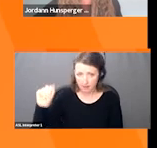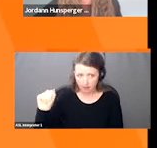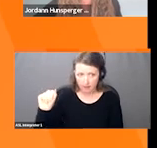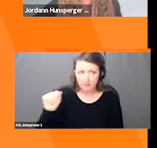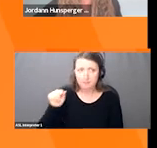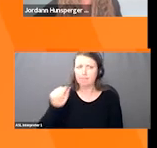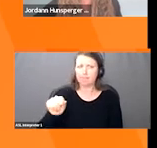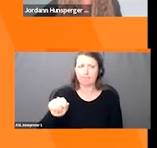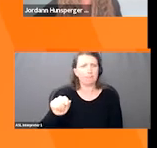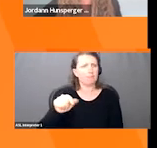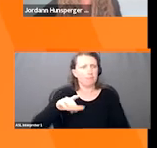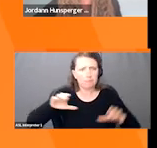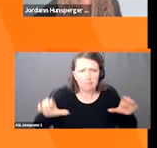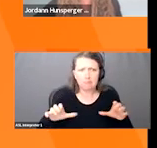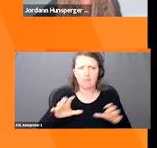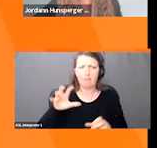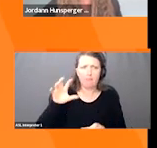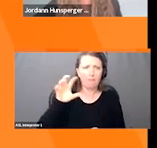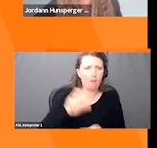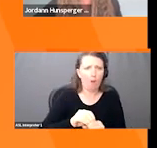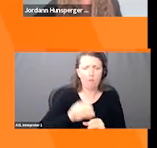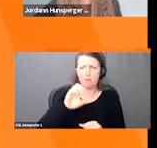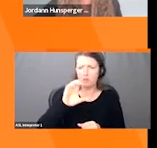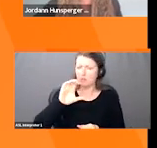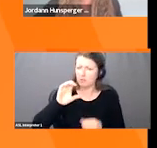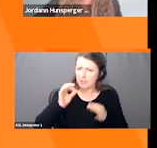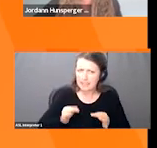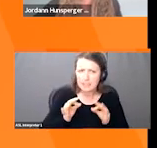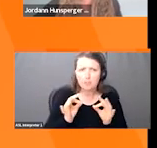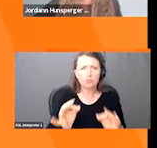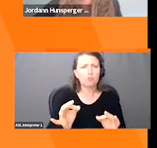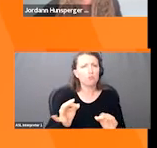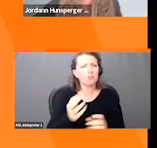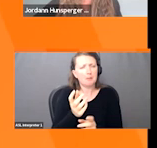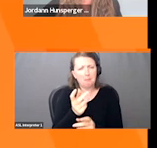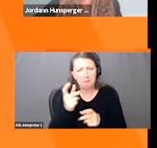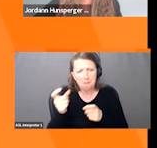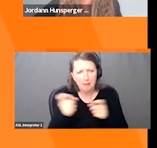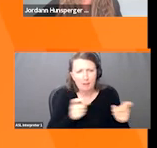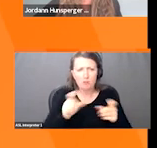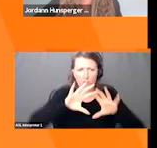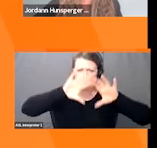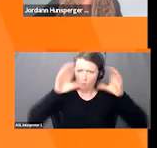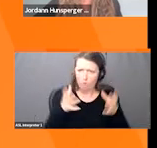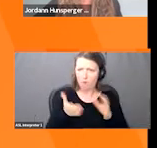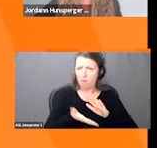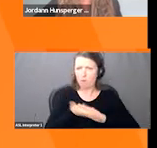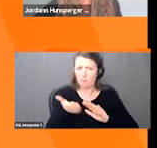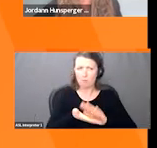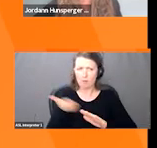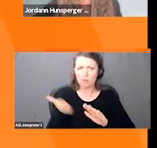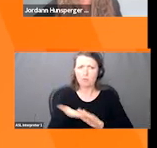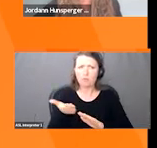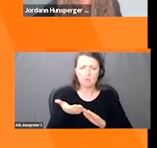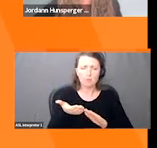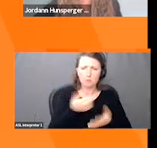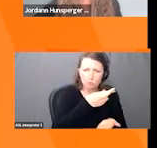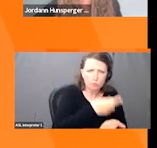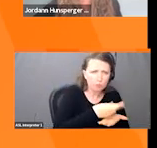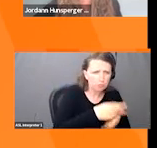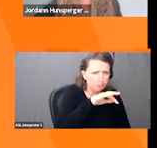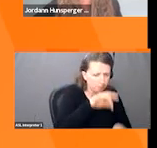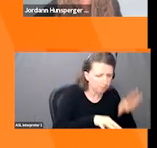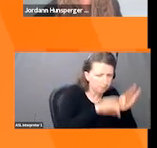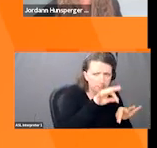resources, planning, implementing, and running of all financial activities of the company. In addition to his responsibilities